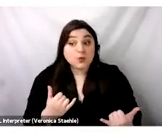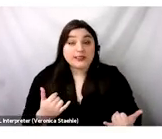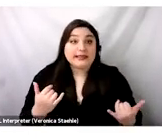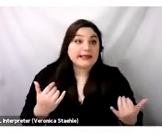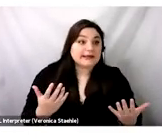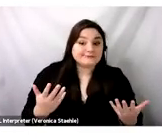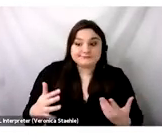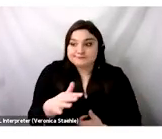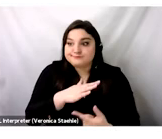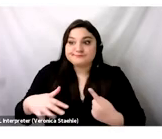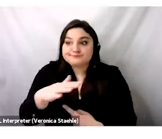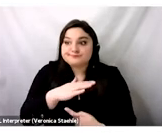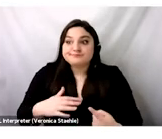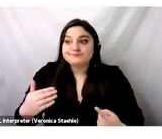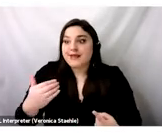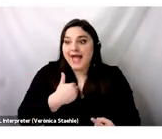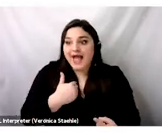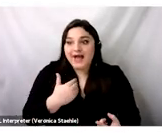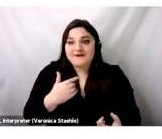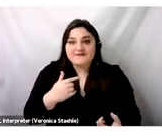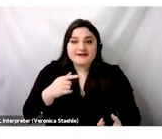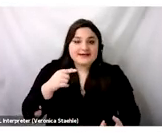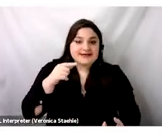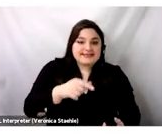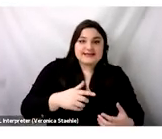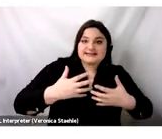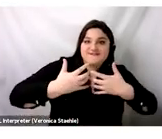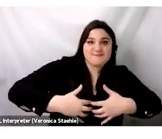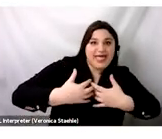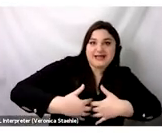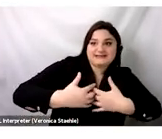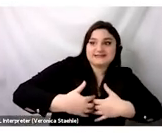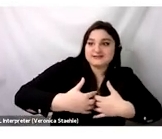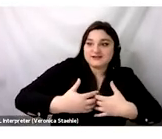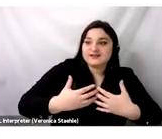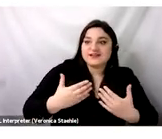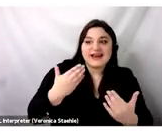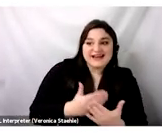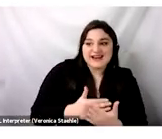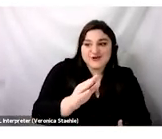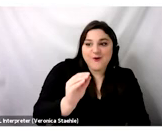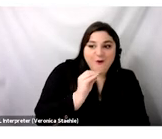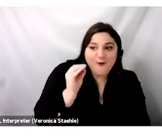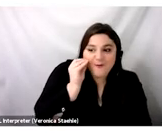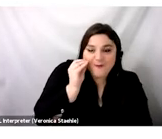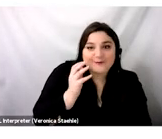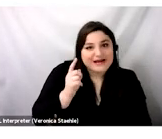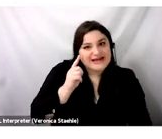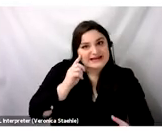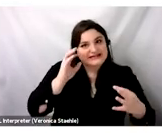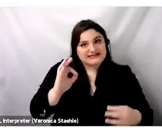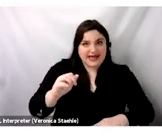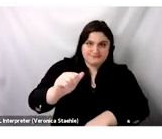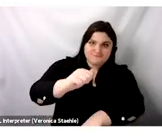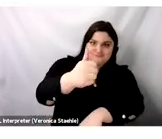sudden this plant, this fossil fuel plant, this oil refinery, what have you, comes and decides to station itself,